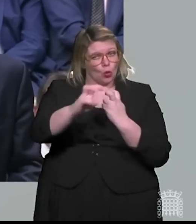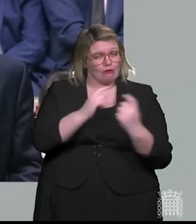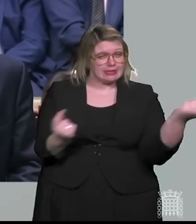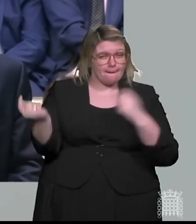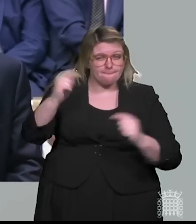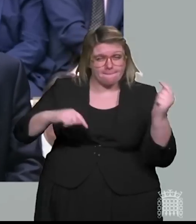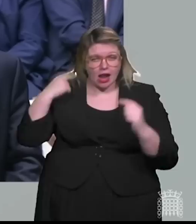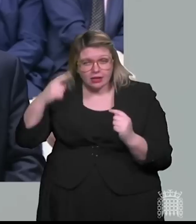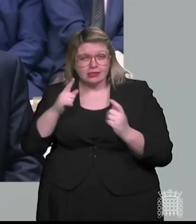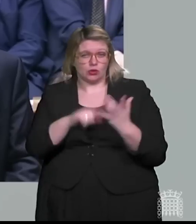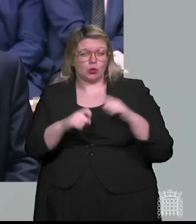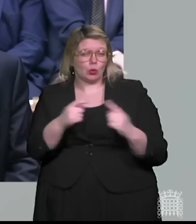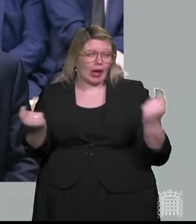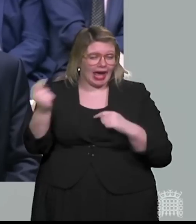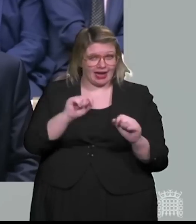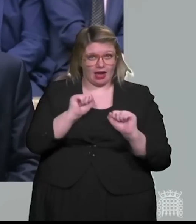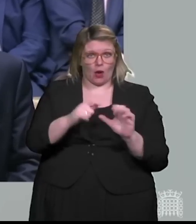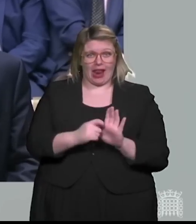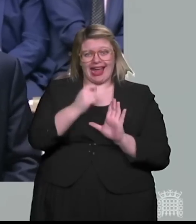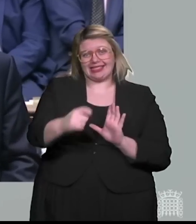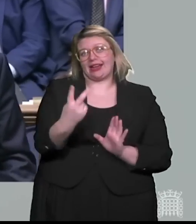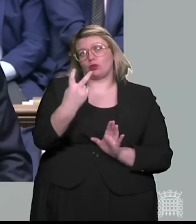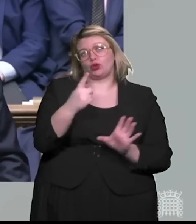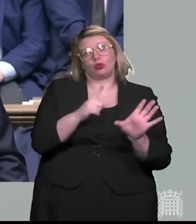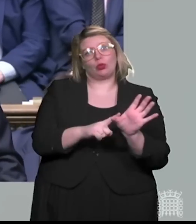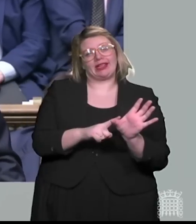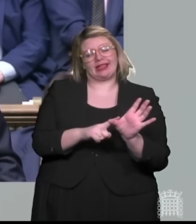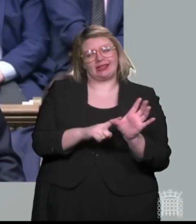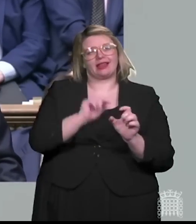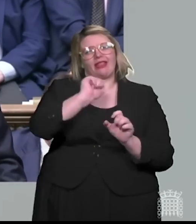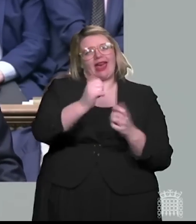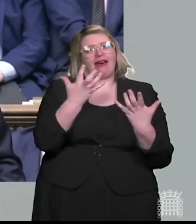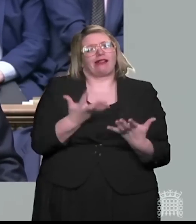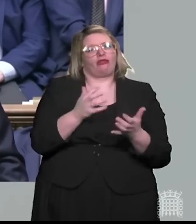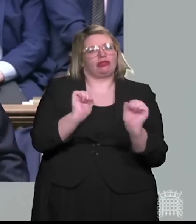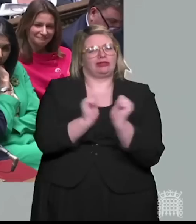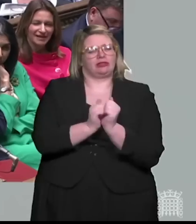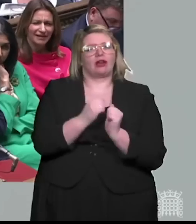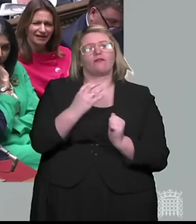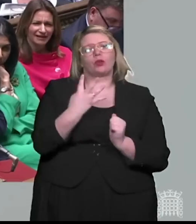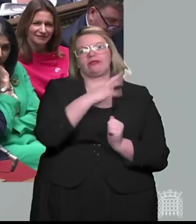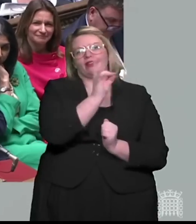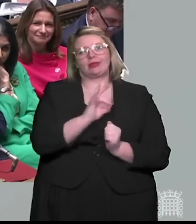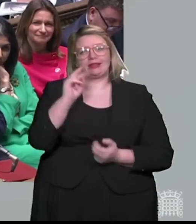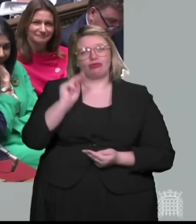London and the UK, I'll extend for another 2 years their current 45% and 50% reliefs.